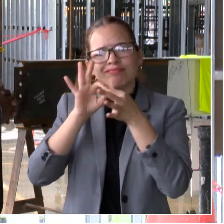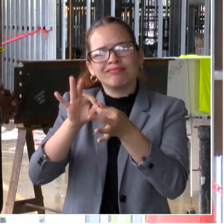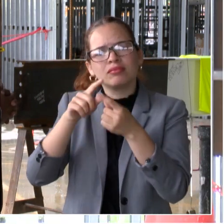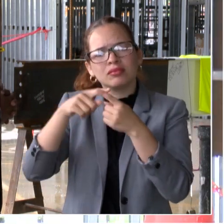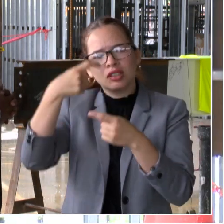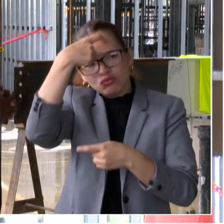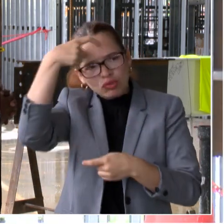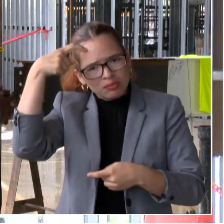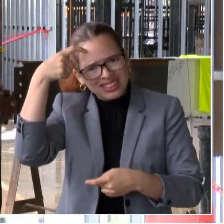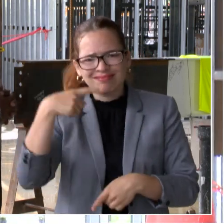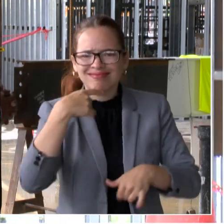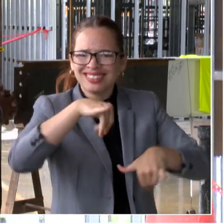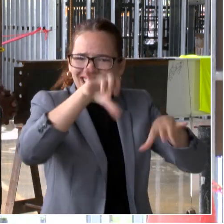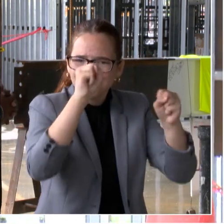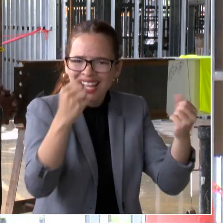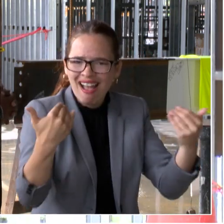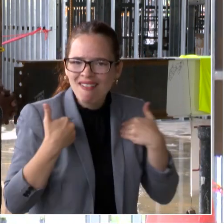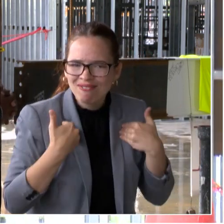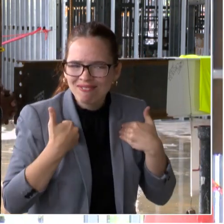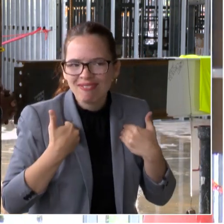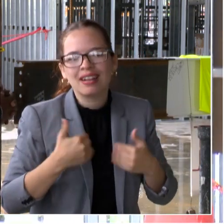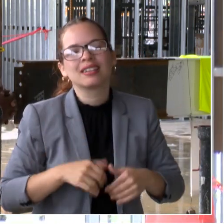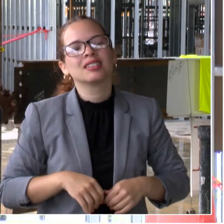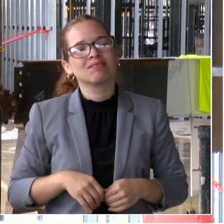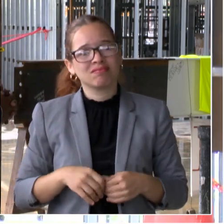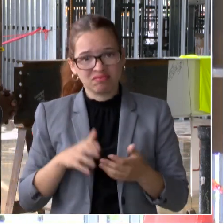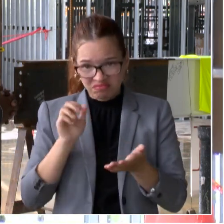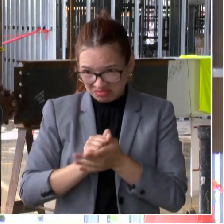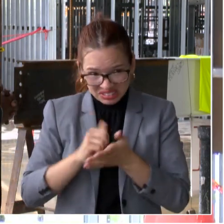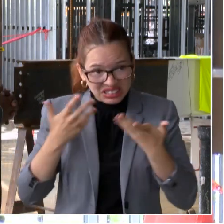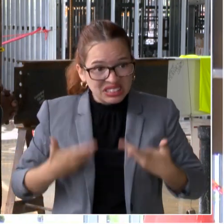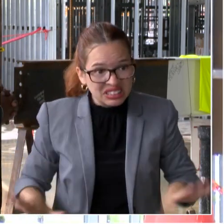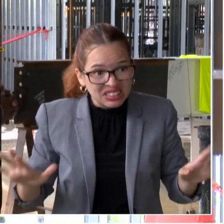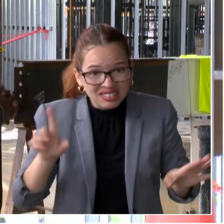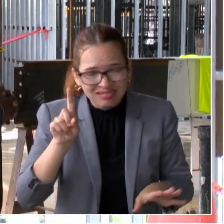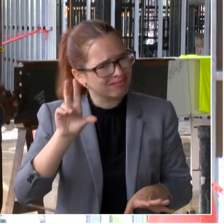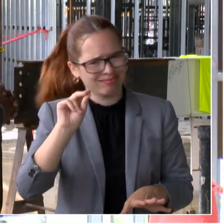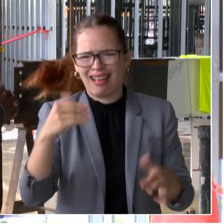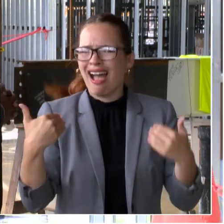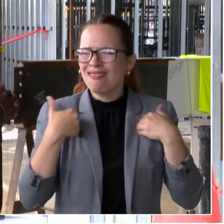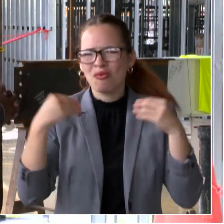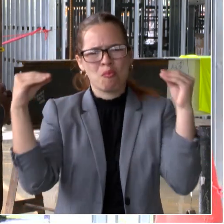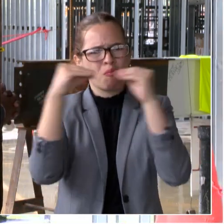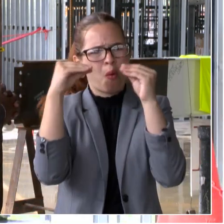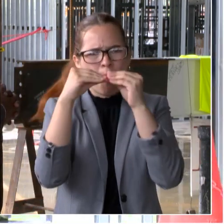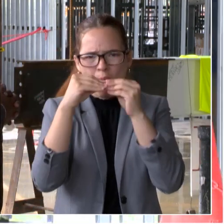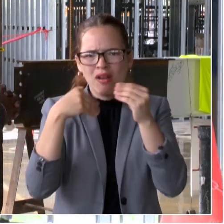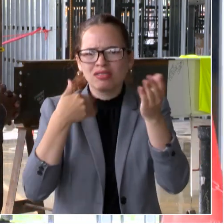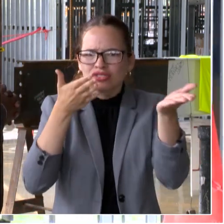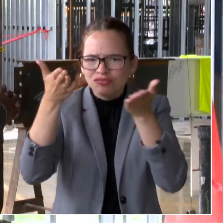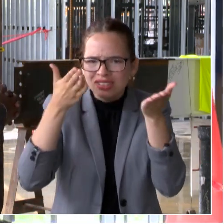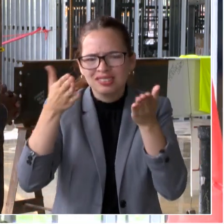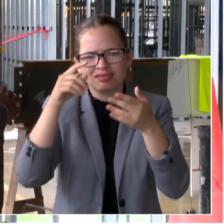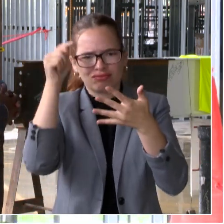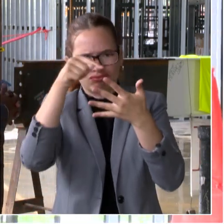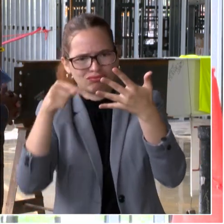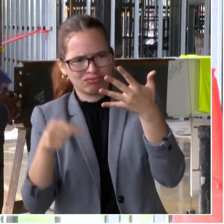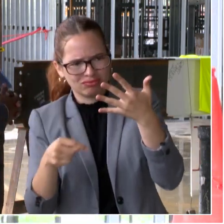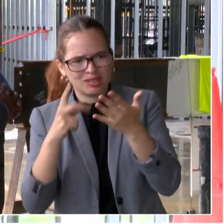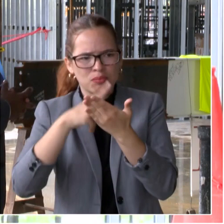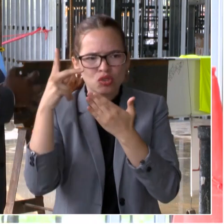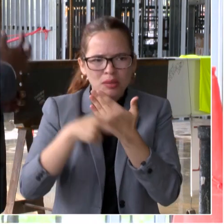Turnage, will it be a trauma center here? And our answer is simply yes. We will not only have a trauma center here, but